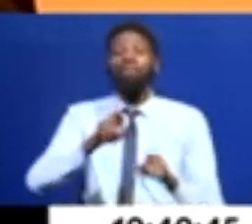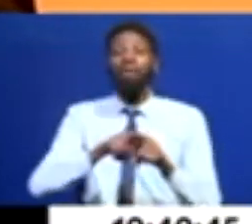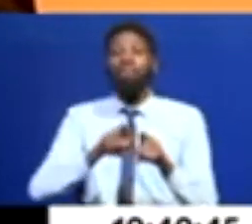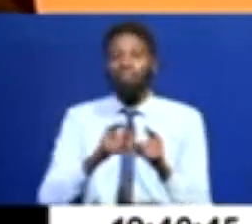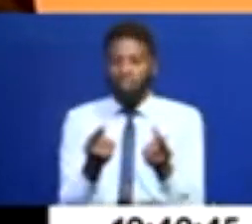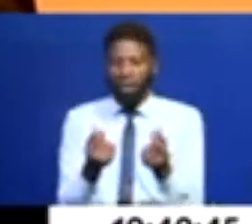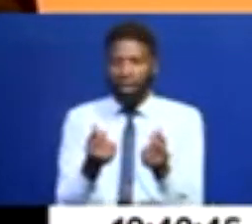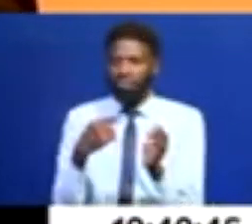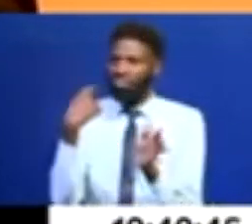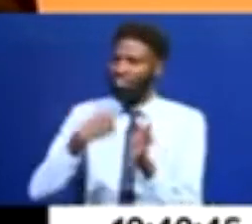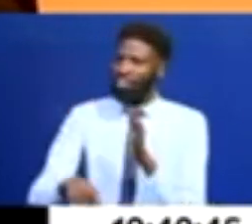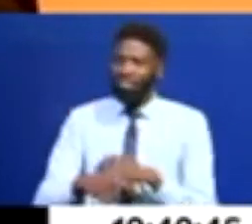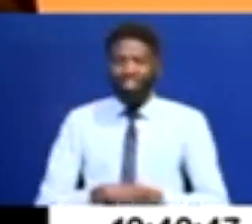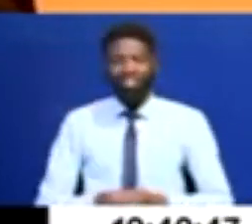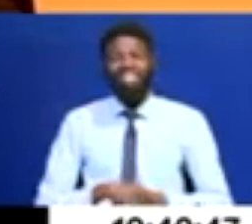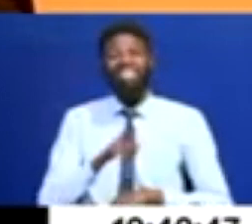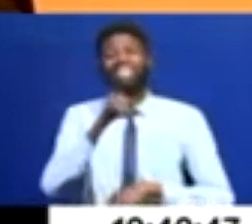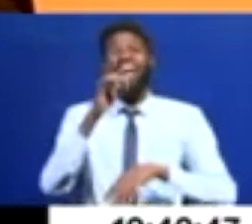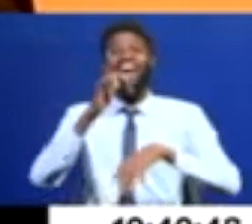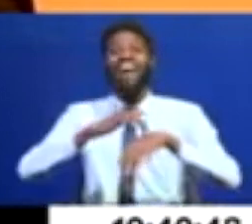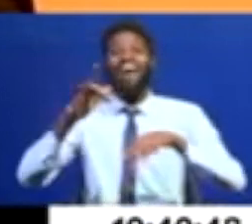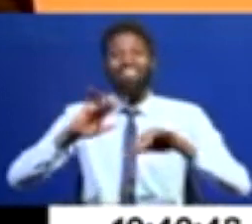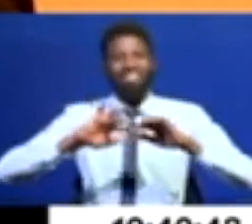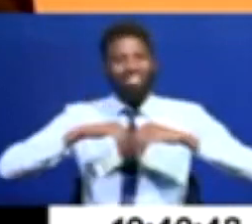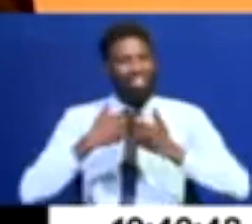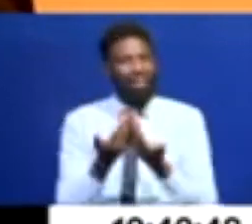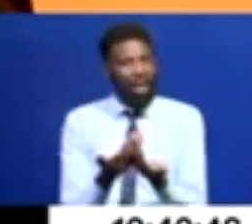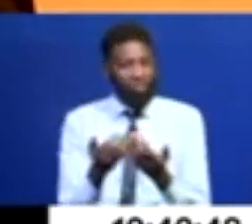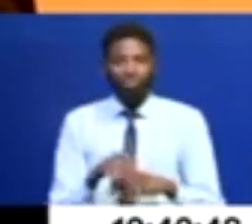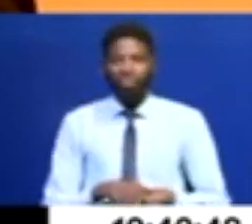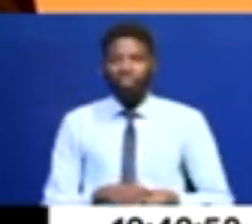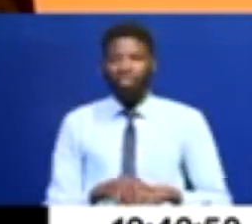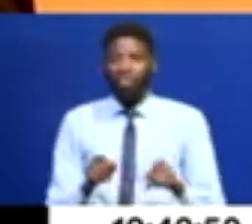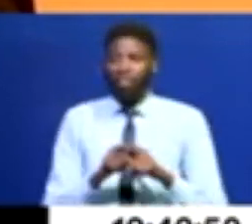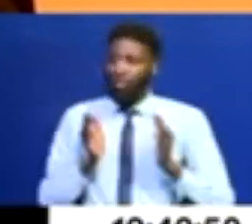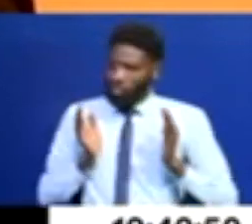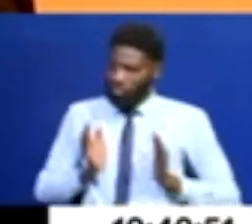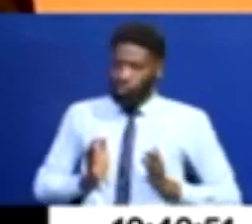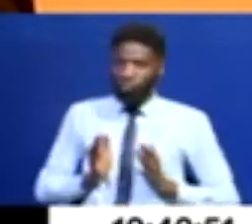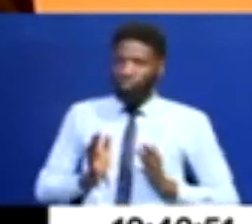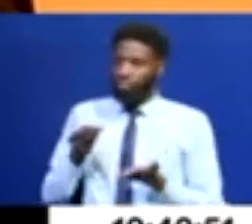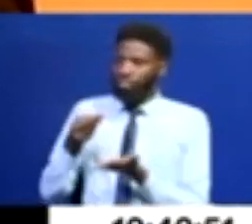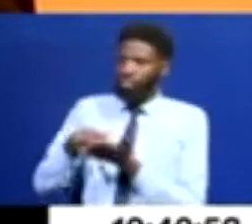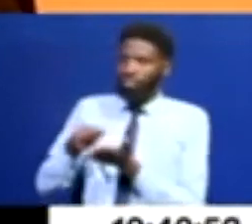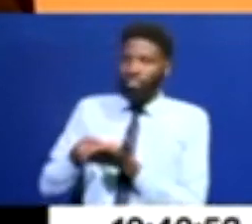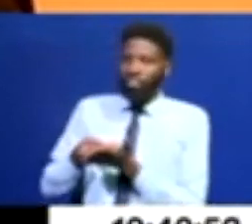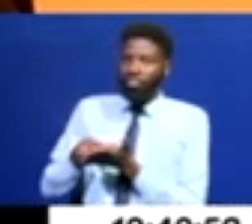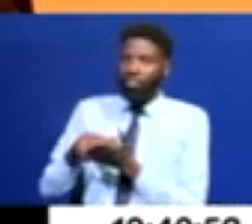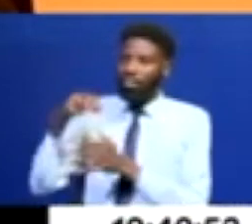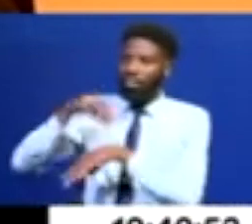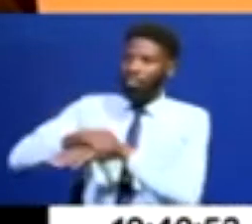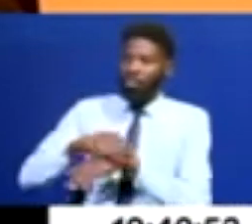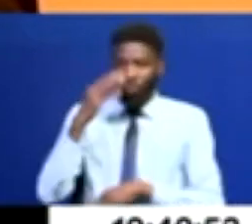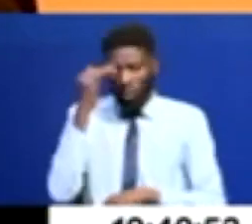amount. Now, the effect of this is that even the person who's receiving that money, because that